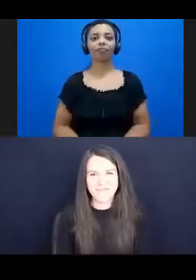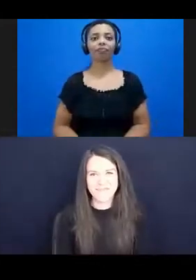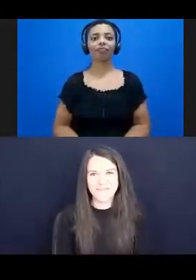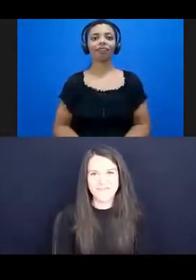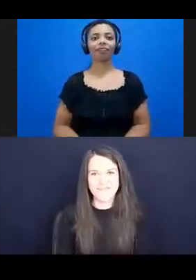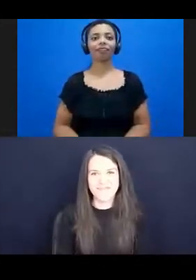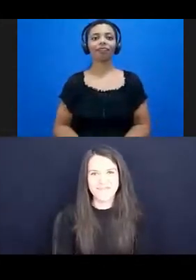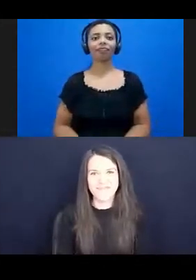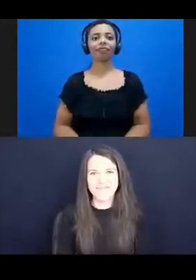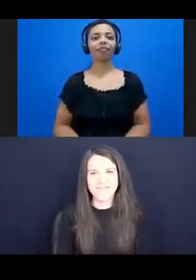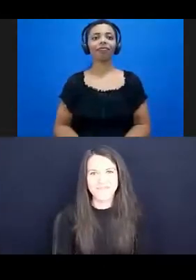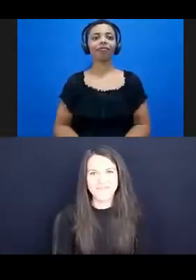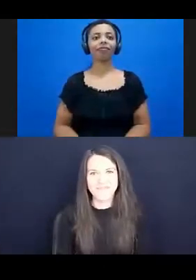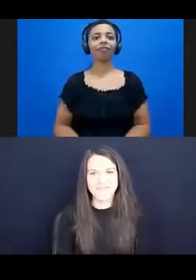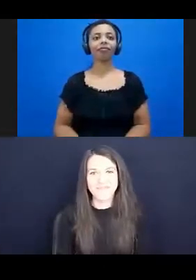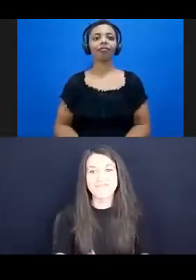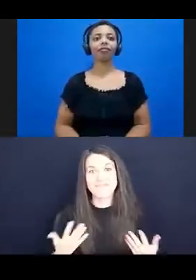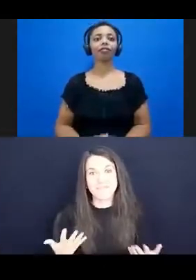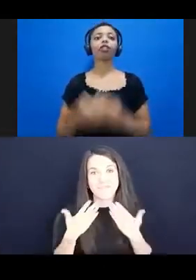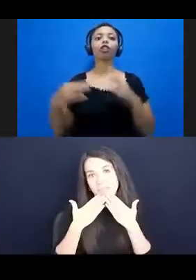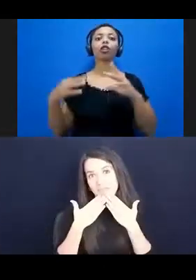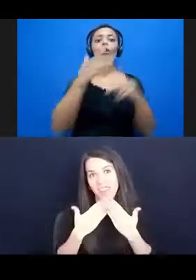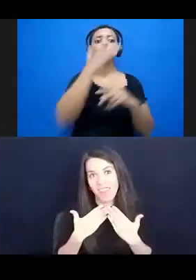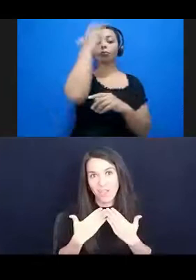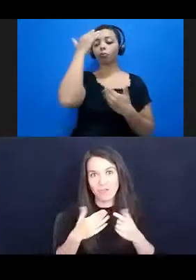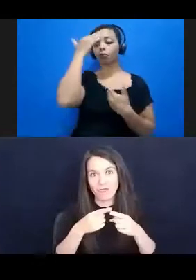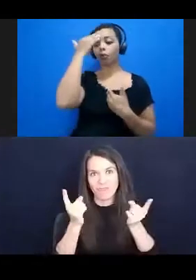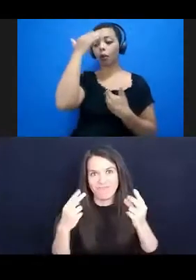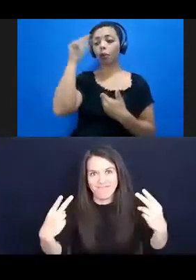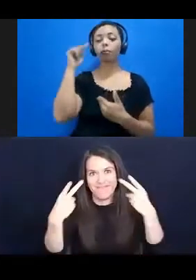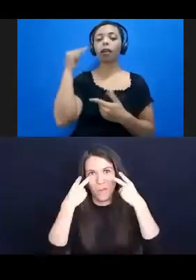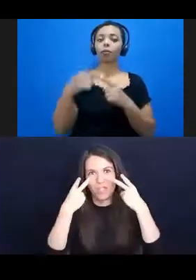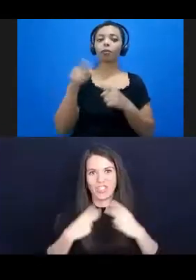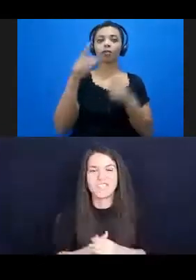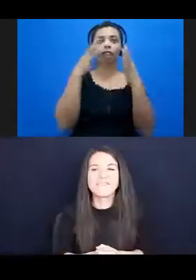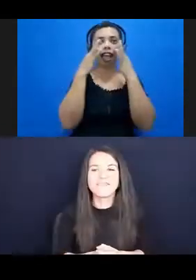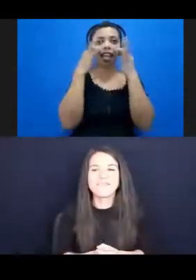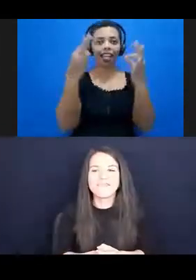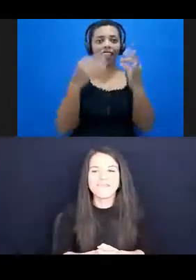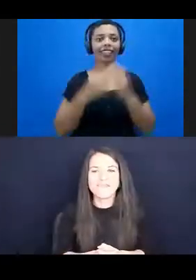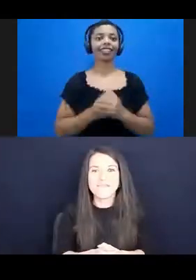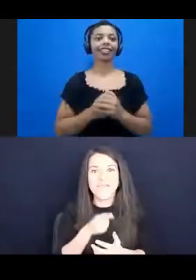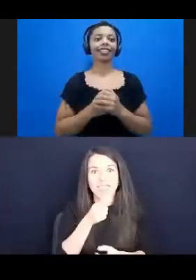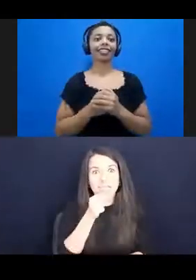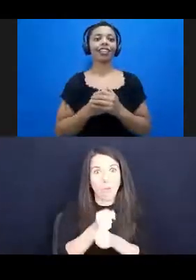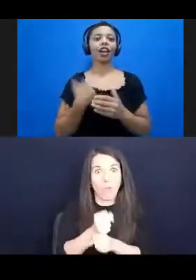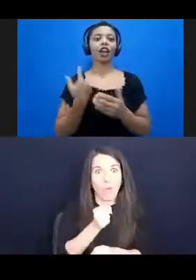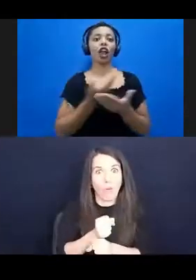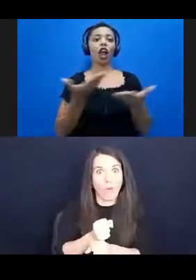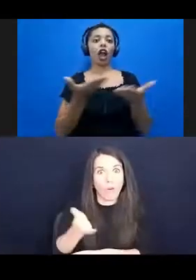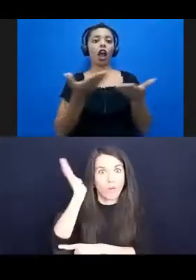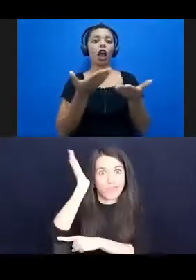All that remains is to say thank you very much for your attention. The work that has been presented here has been